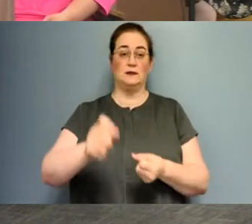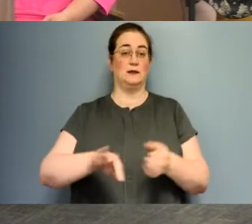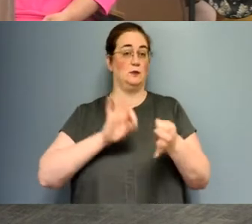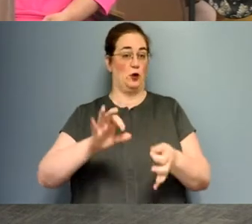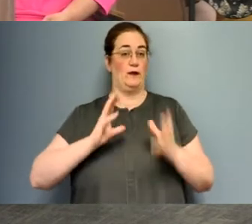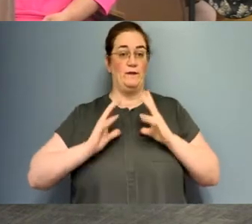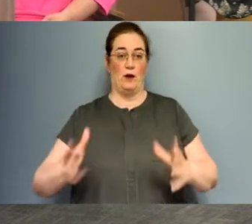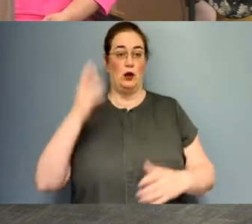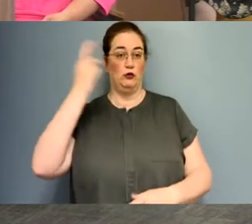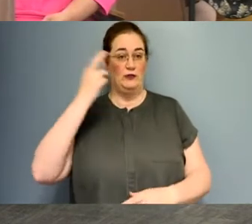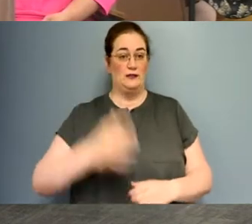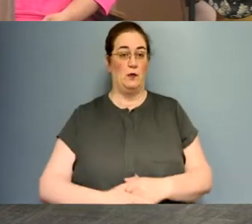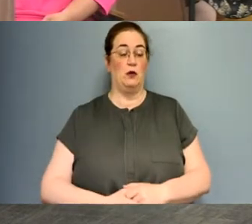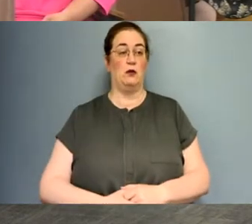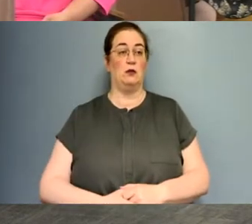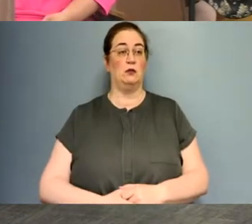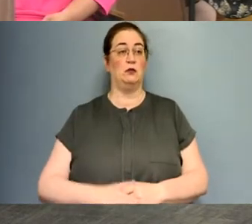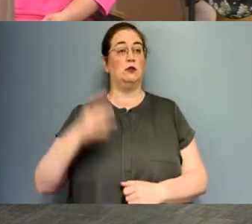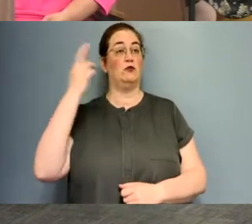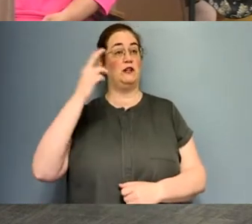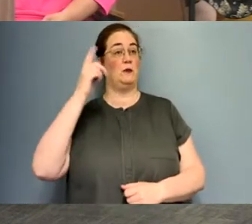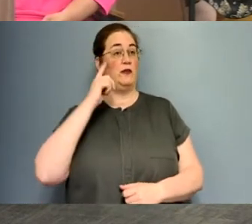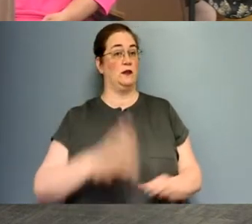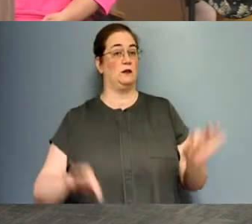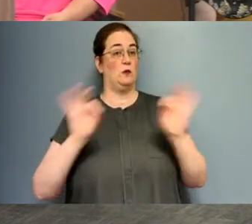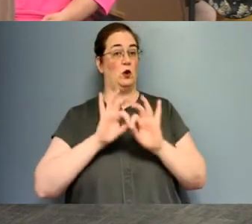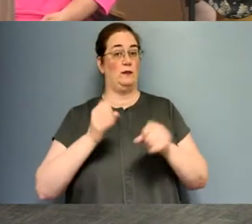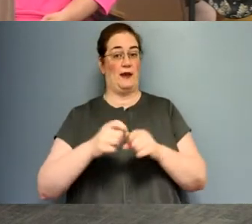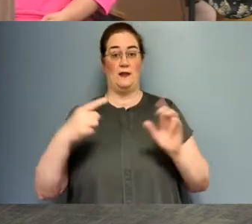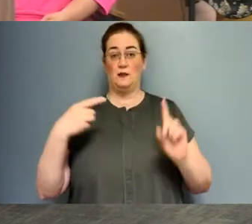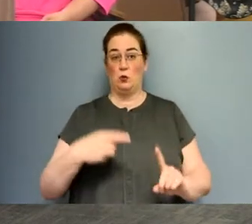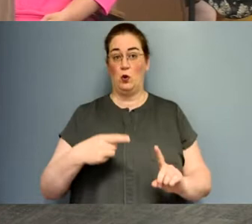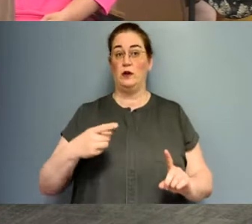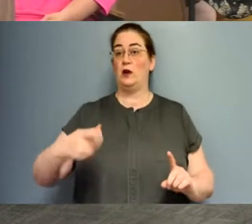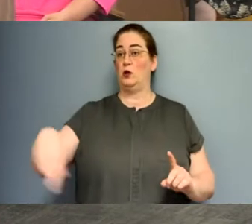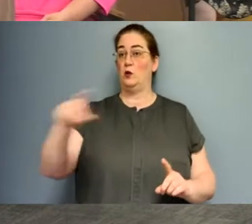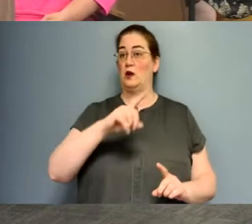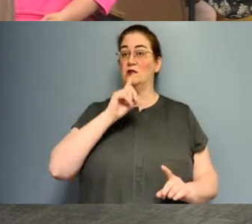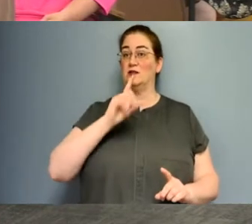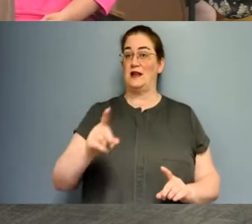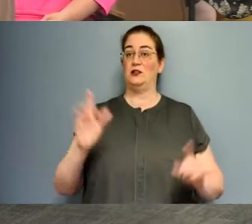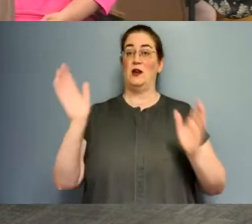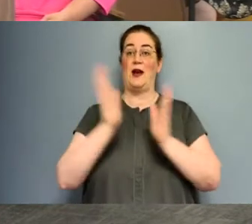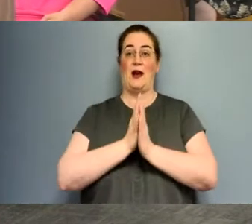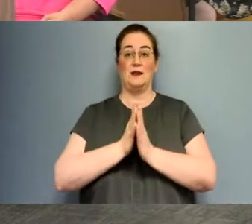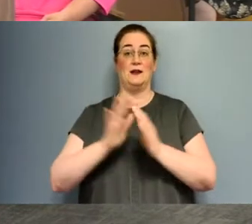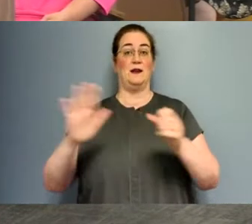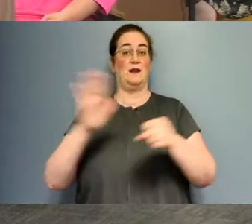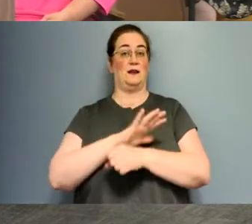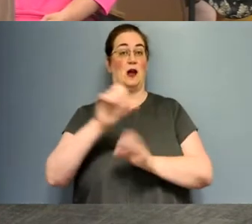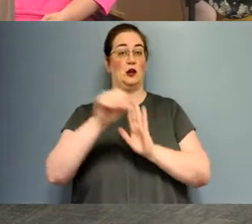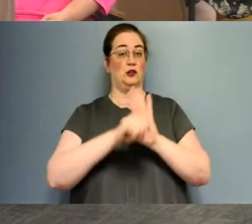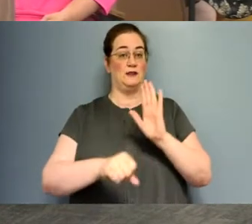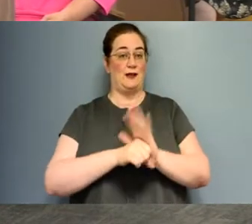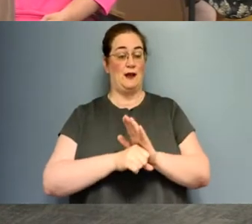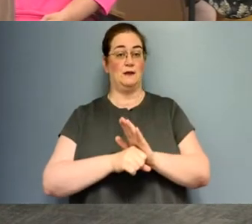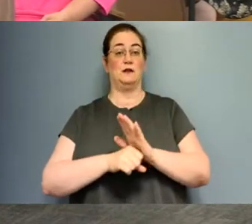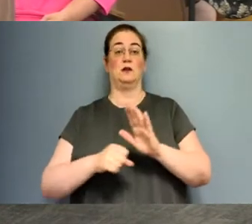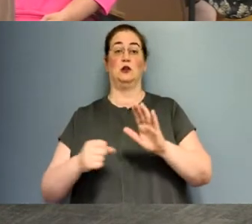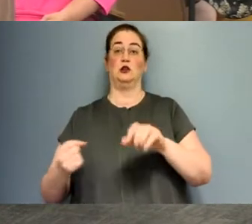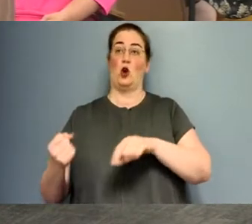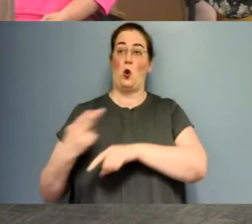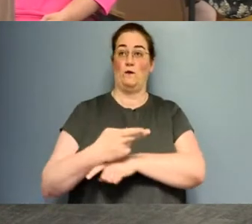fine and reasonable. And the reason that I think it's important to make this point, that you guys are essentially asking the entire state to overturn